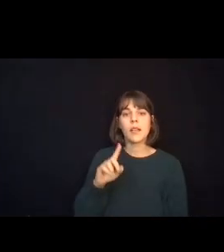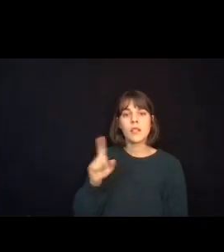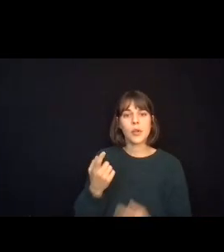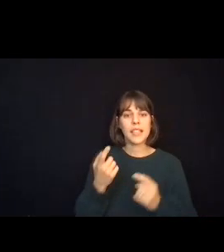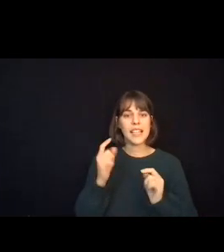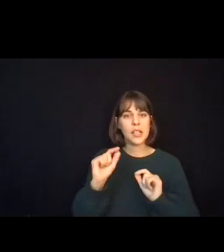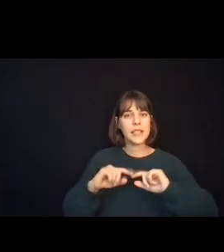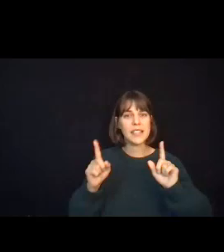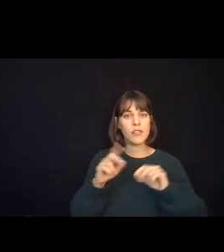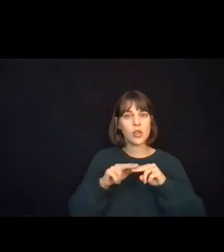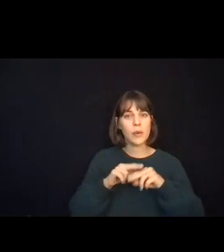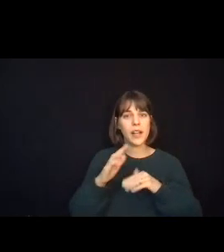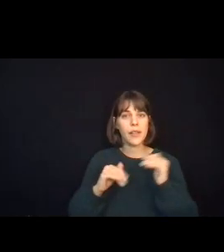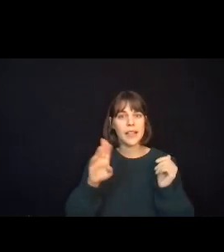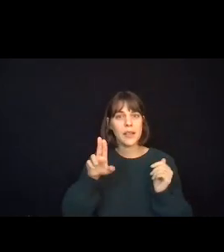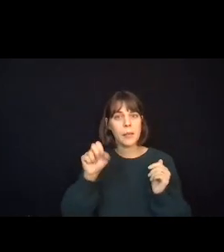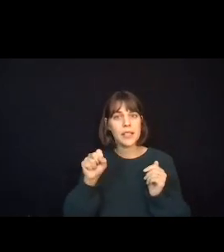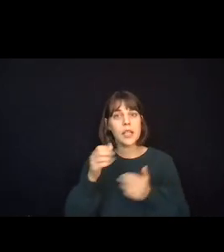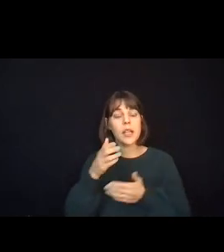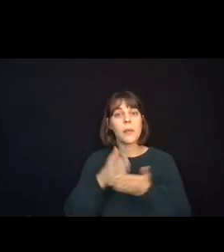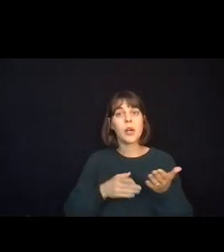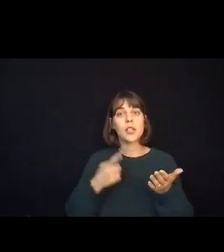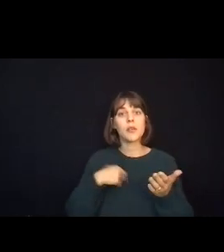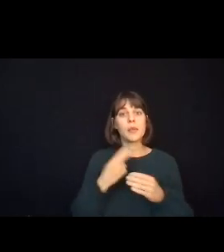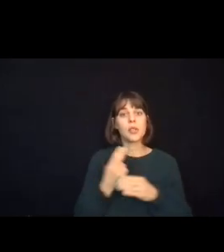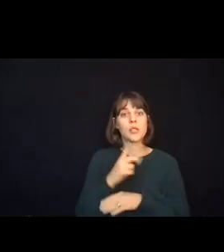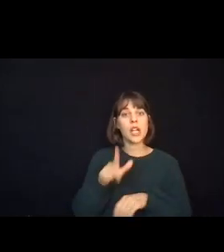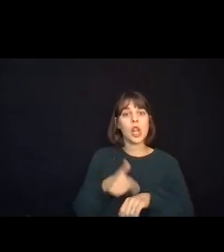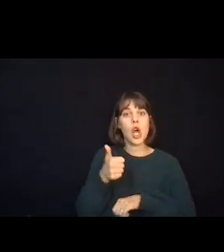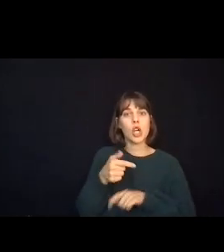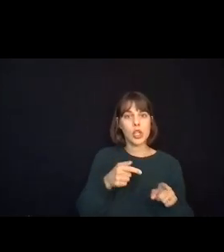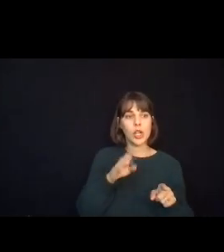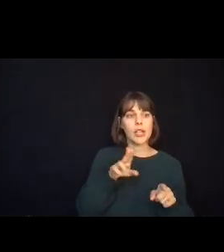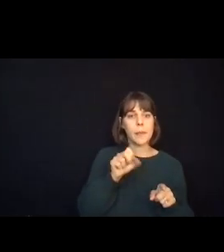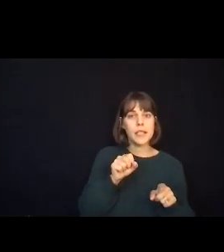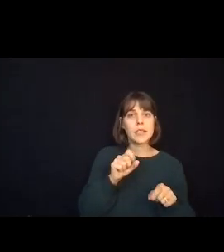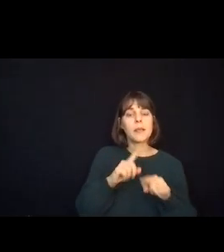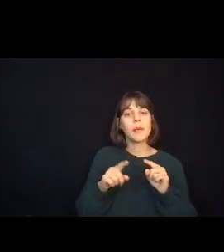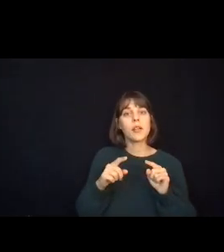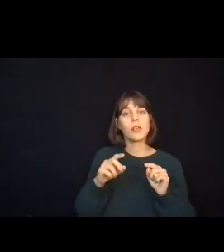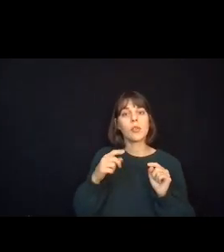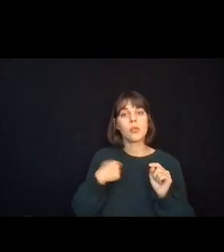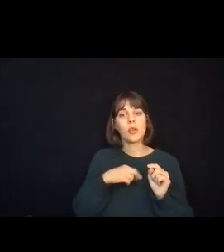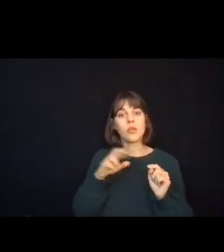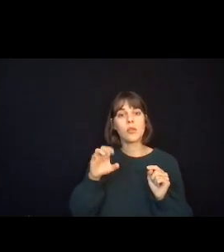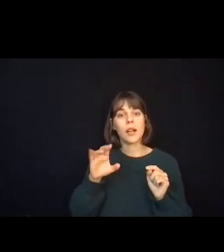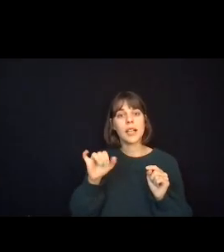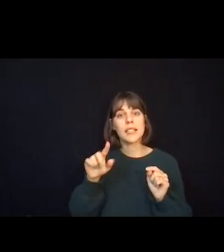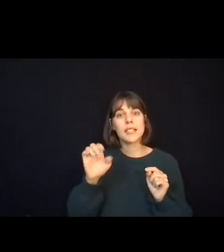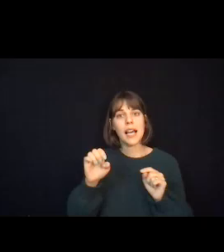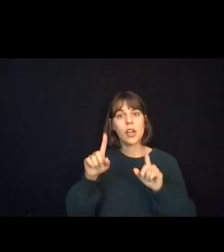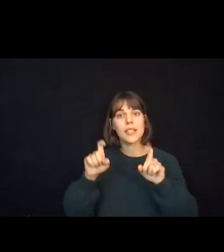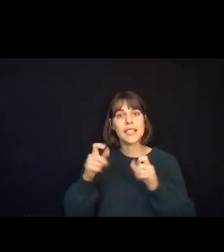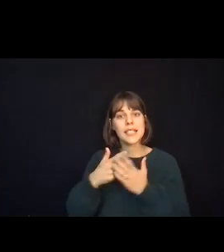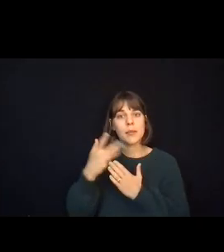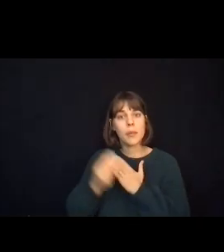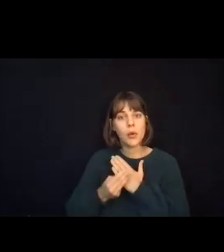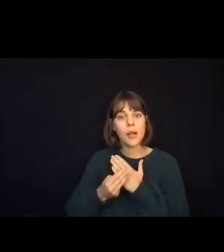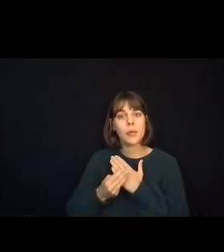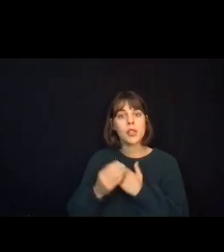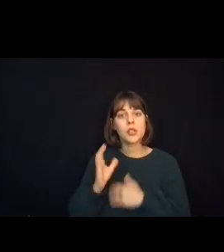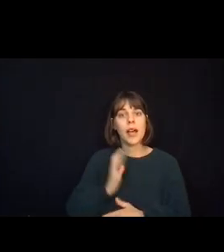bus. Part of this is we've been using it longer on the bus side, but we reconcile a testing program, so our sample program with the